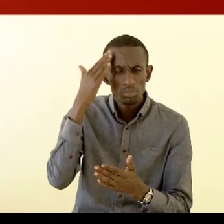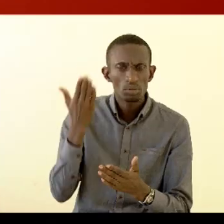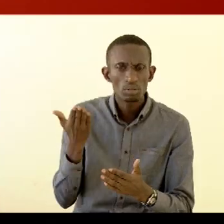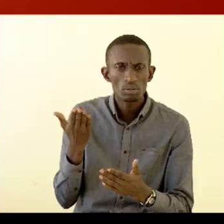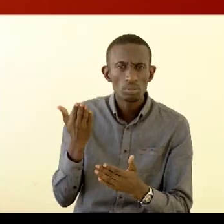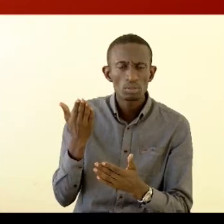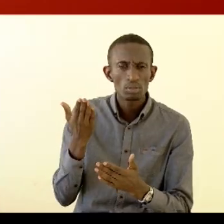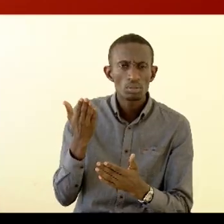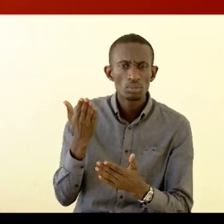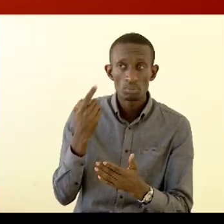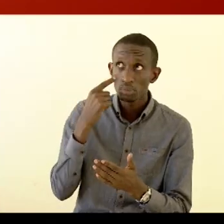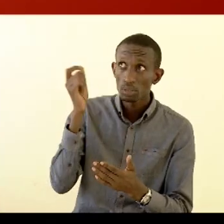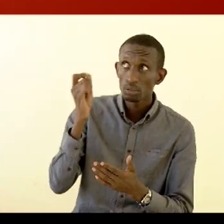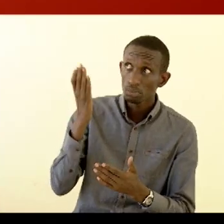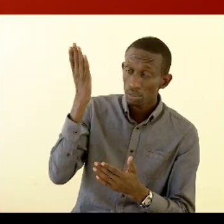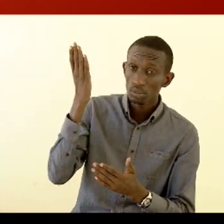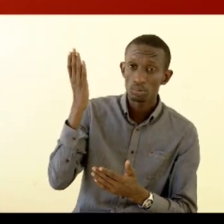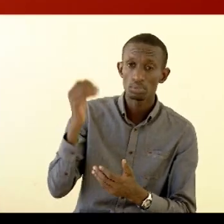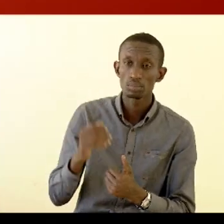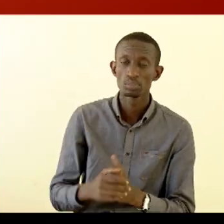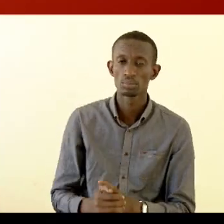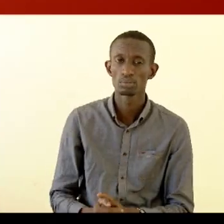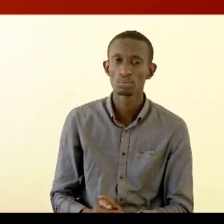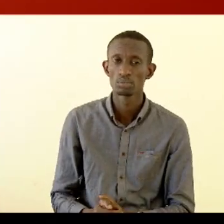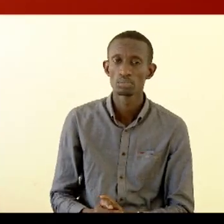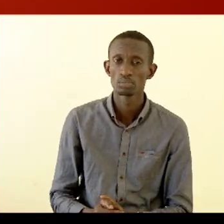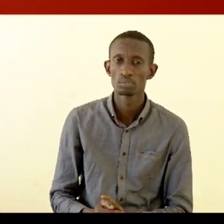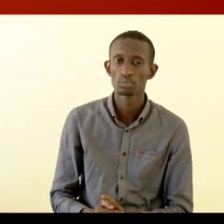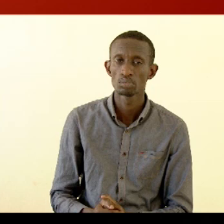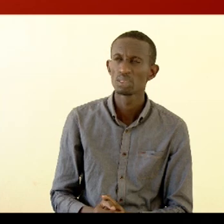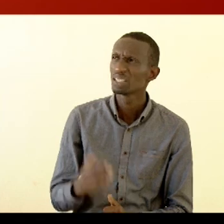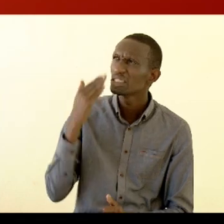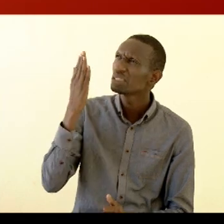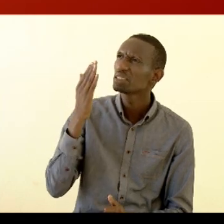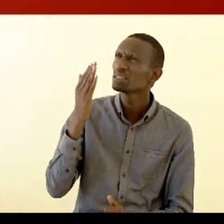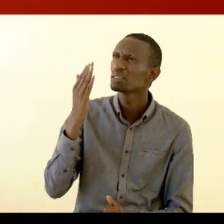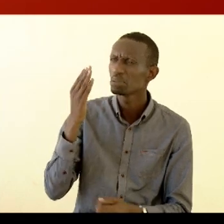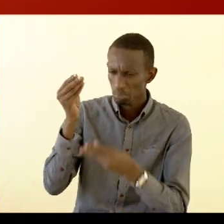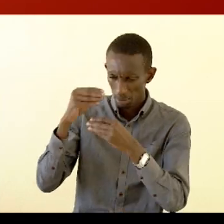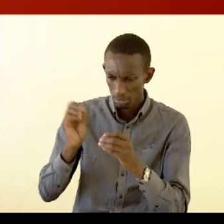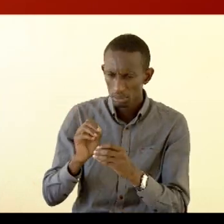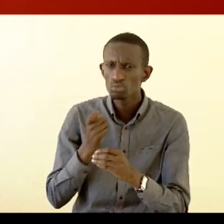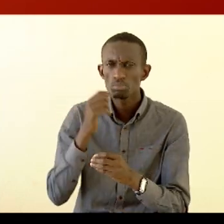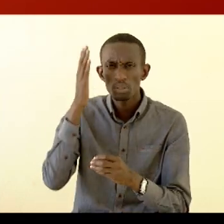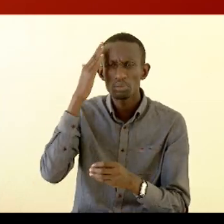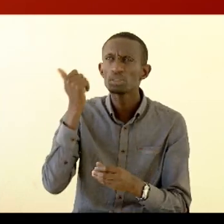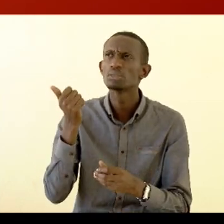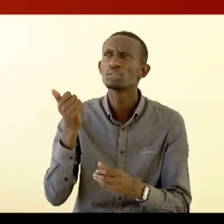on the slide here, but that we can identify from the periodic